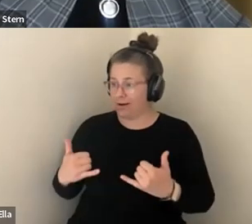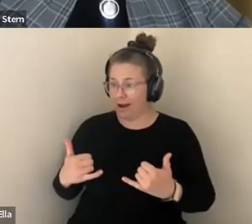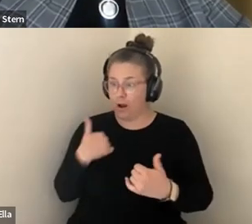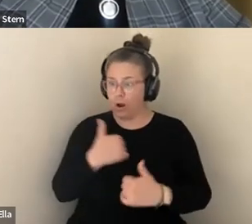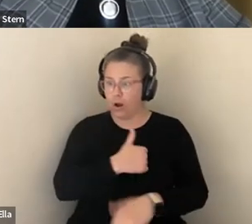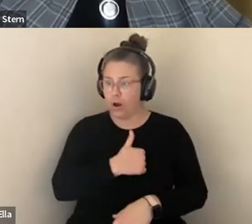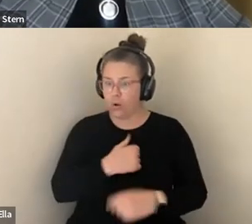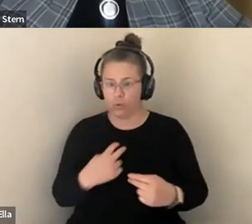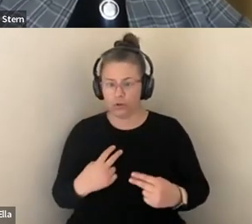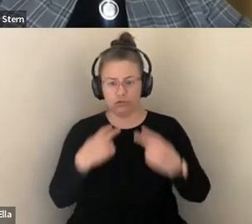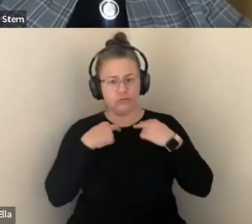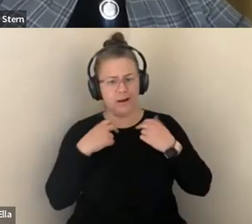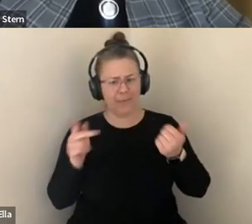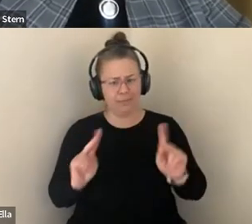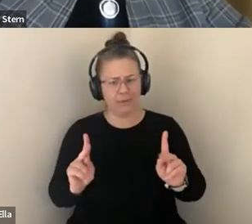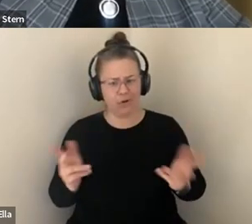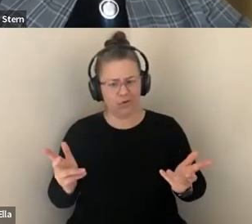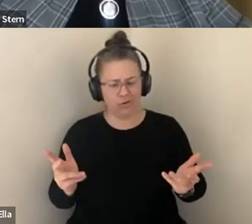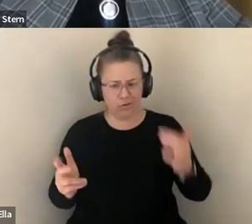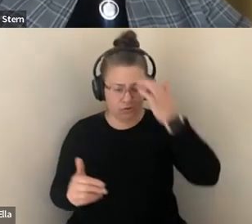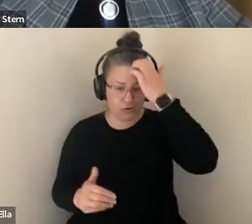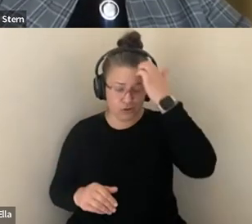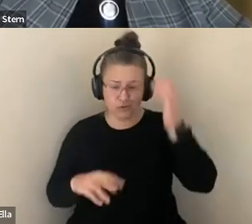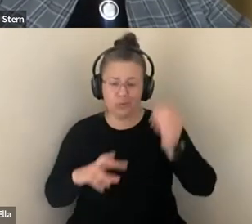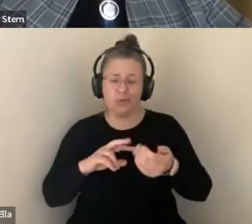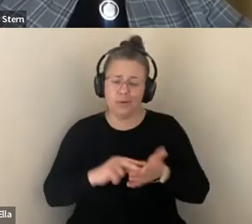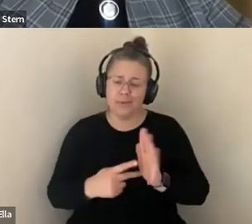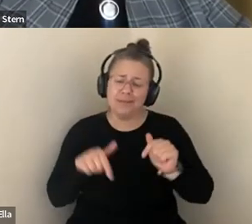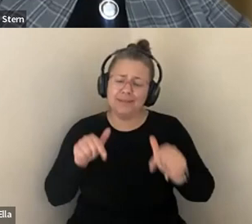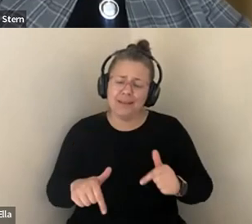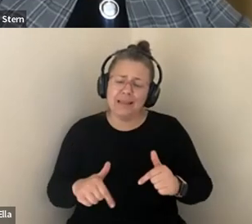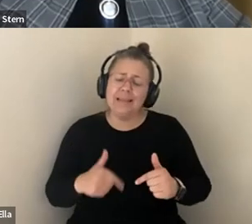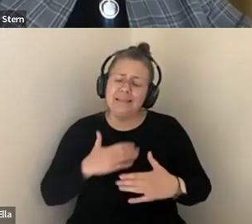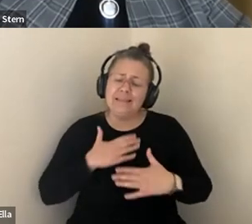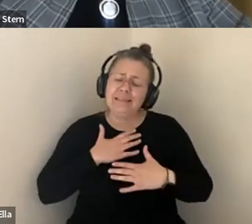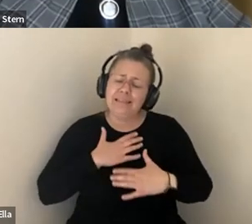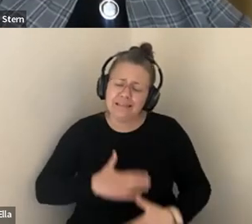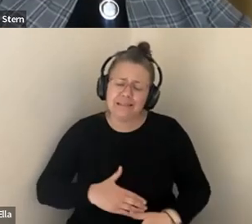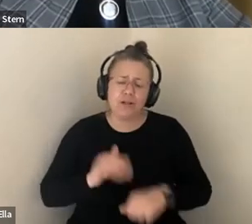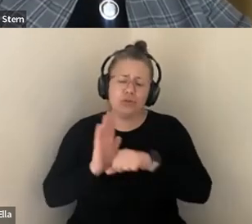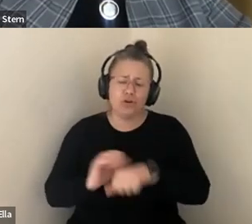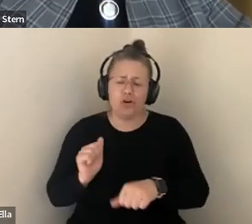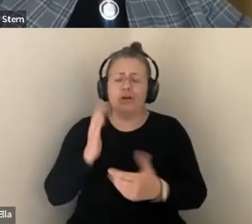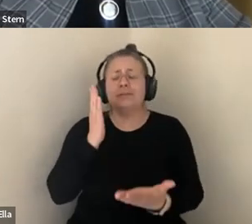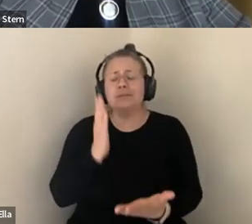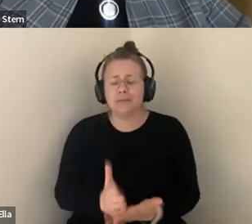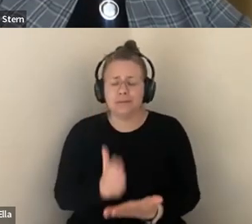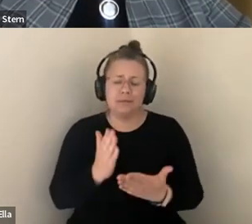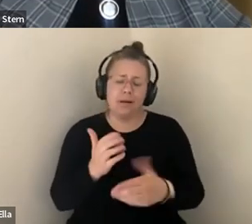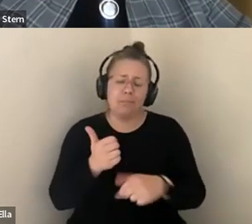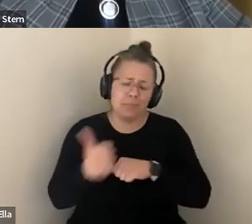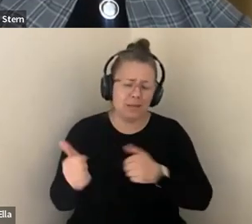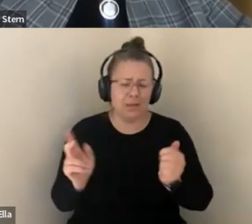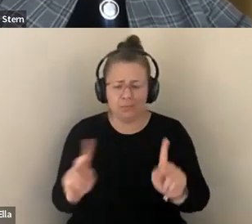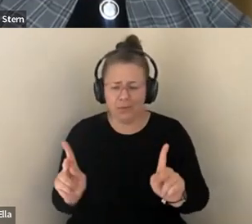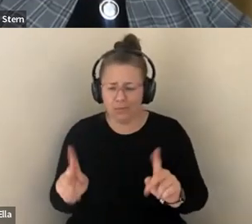a desperate call to stop blaming individuals, whether professionals or patients, for systemic